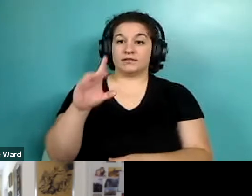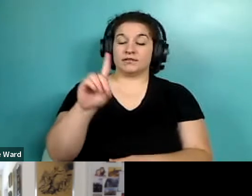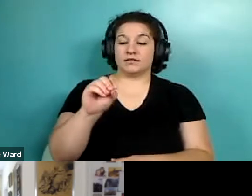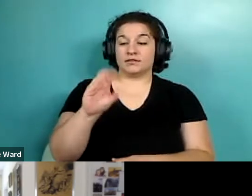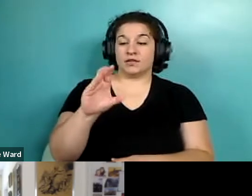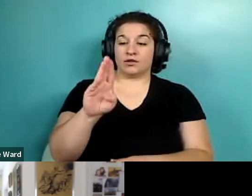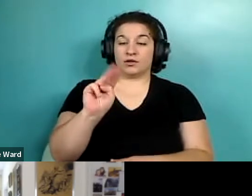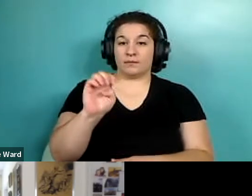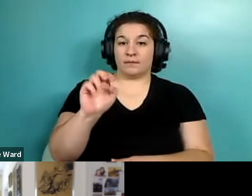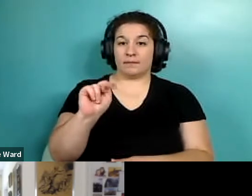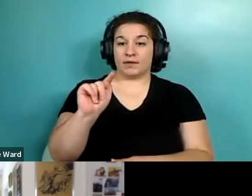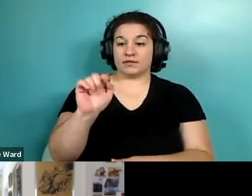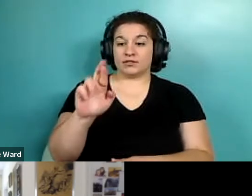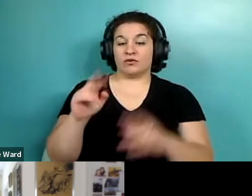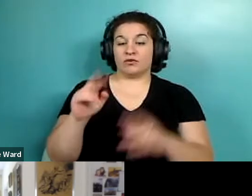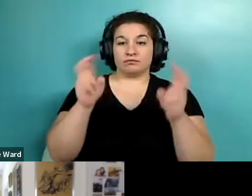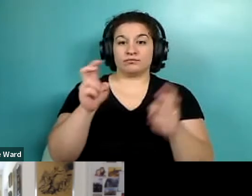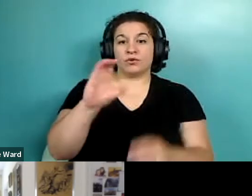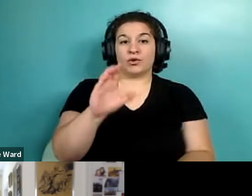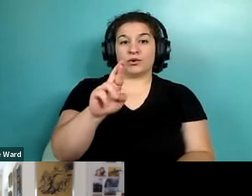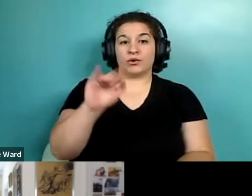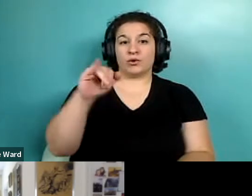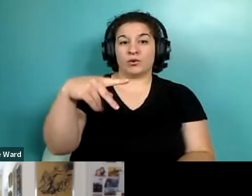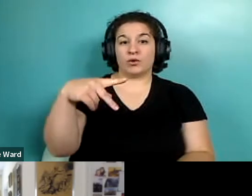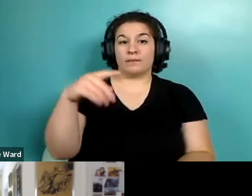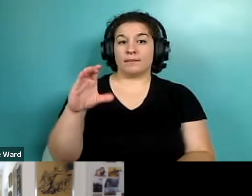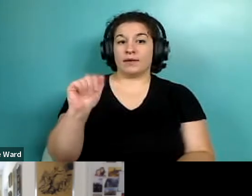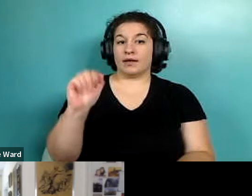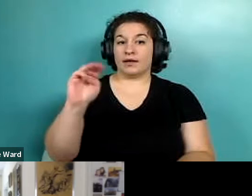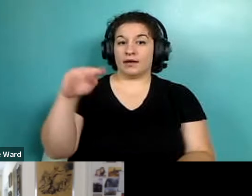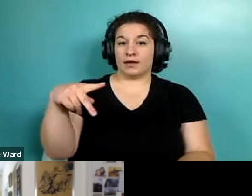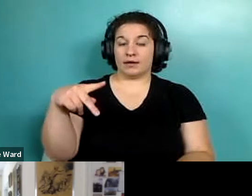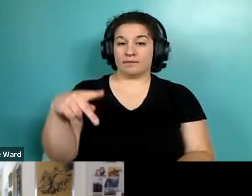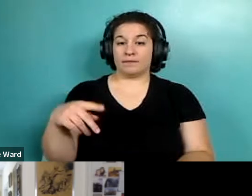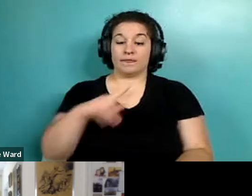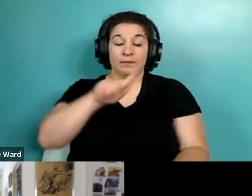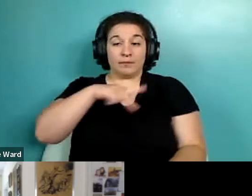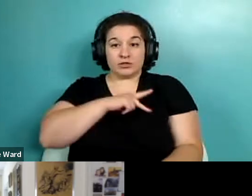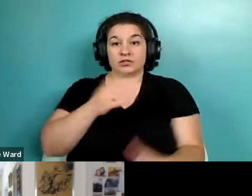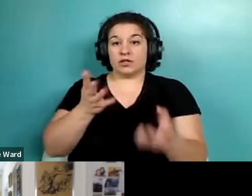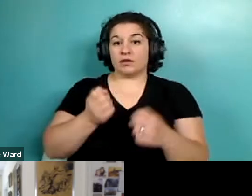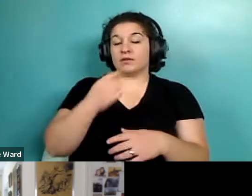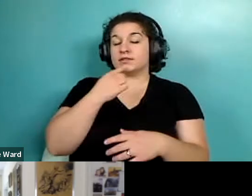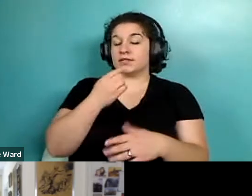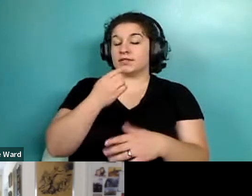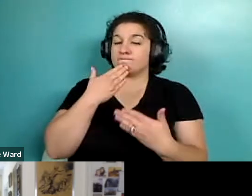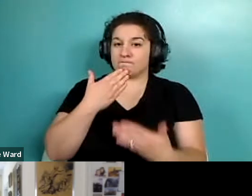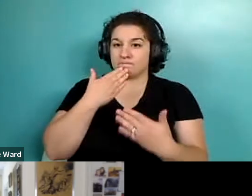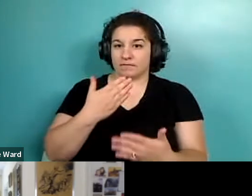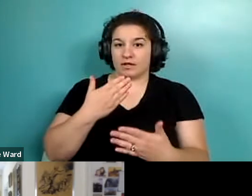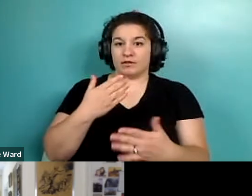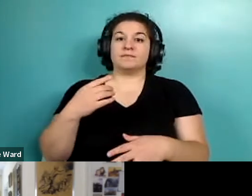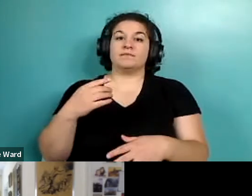your work and the work of other disability advocates that I had the opportunities I did in education while growing up. Thanks